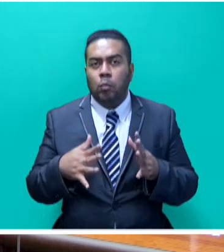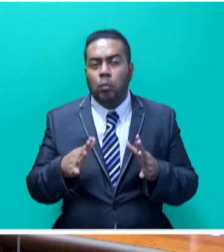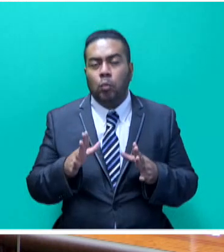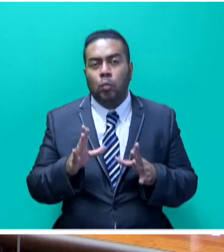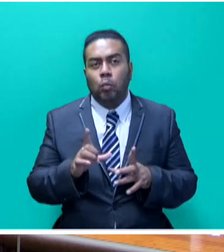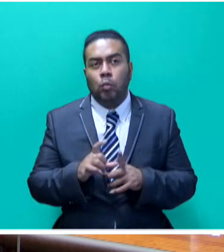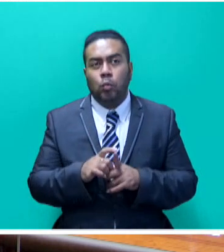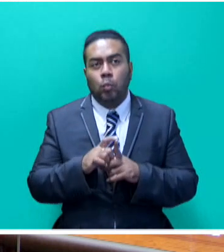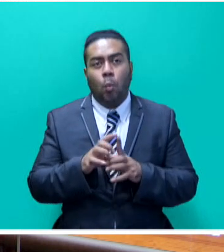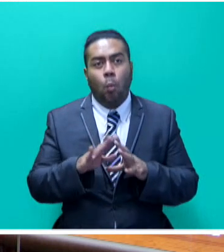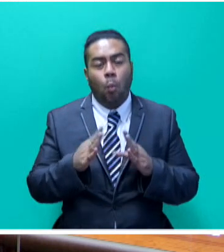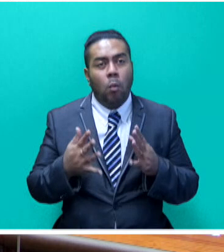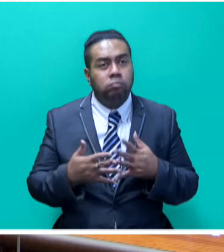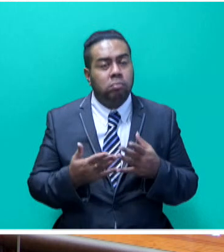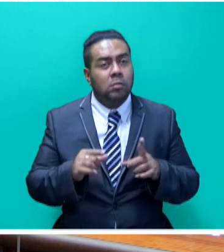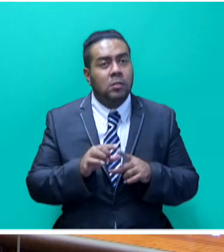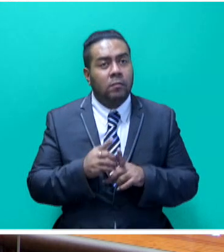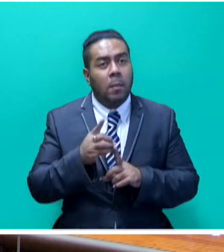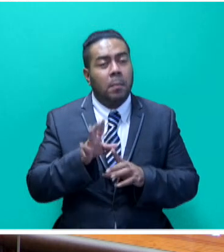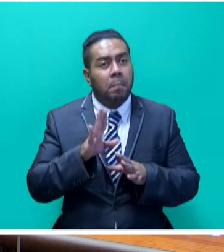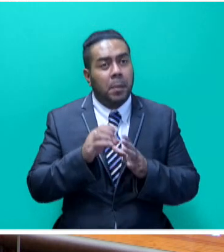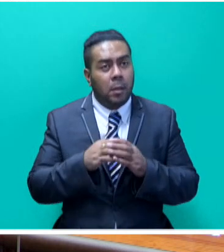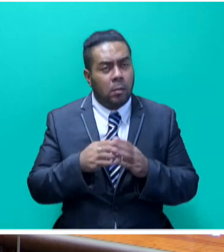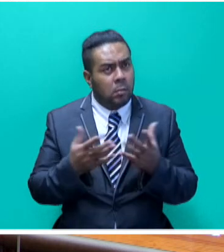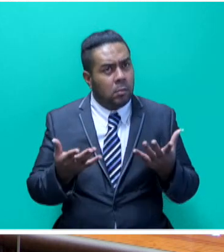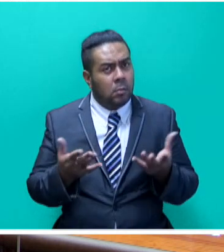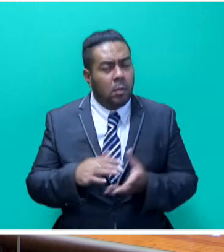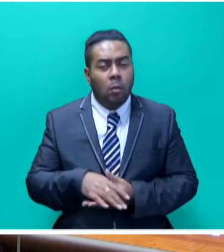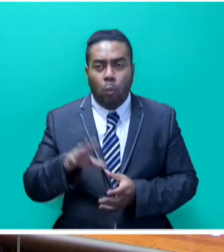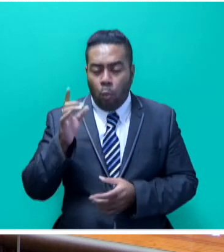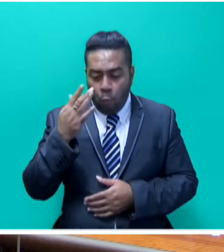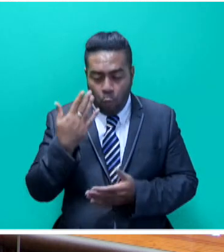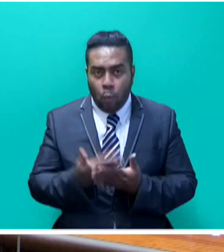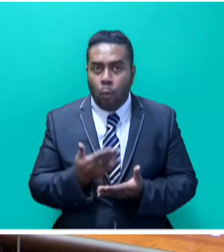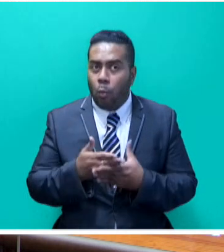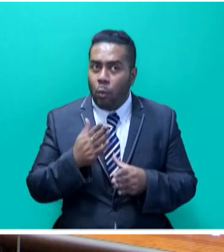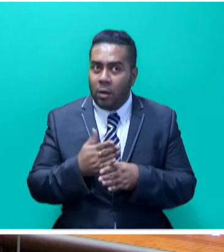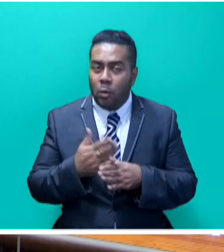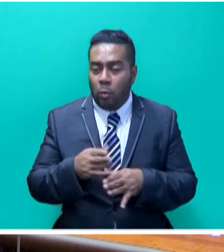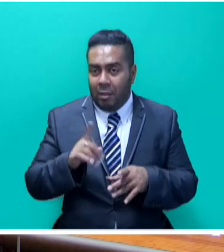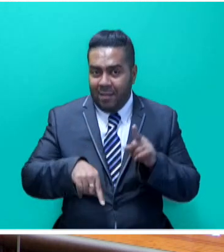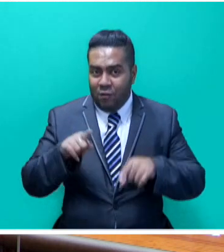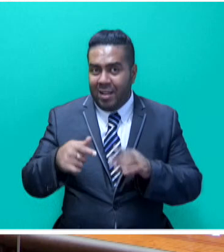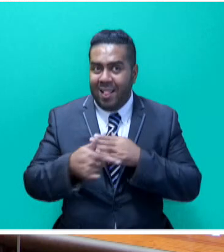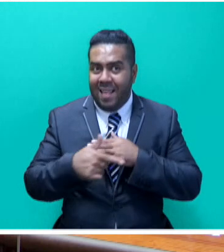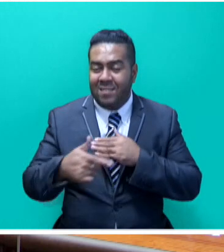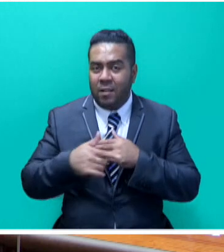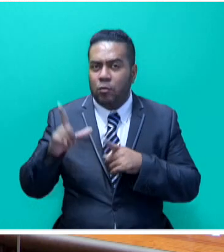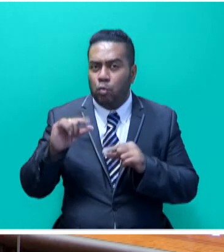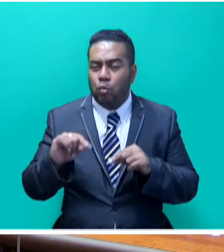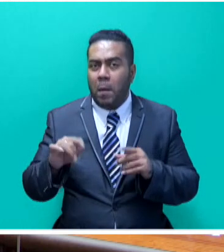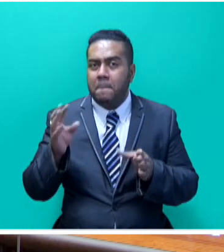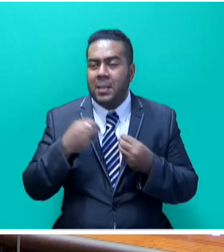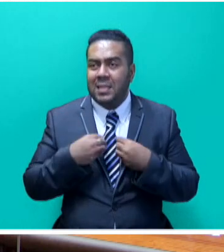recognizing the reforms we have undertaken thus far. In fact, they have been working with the ministry on different levels of doing business